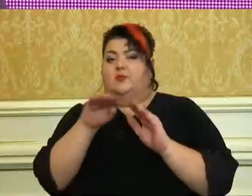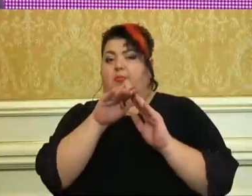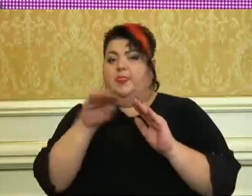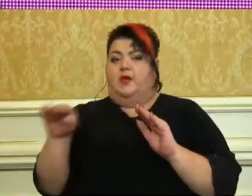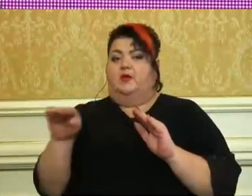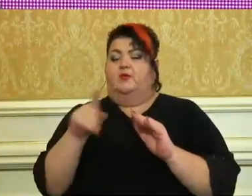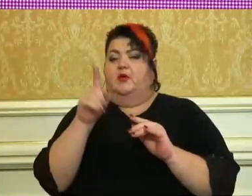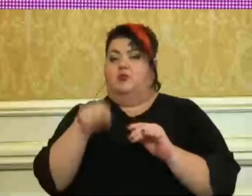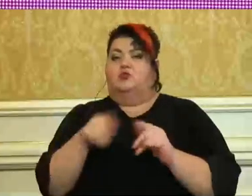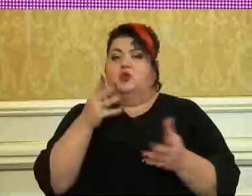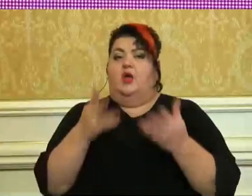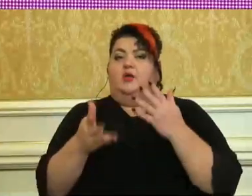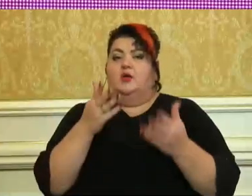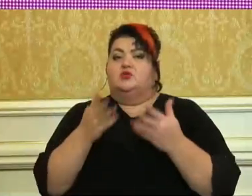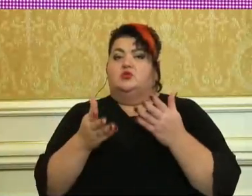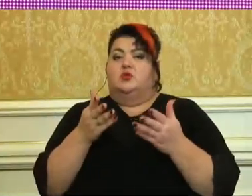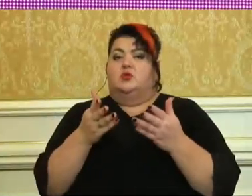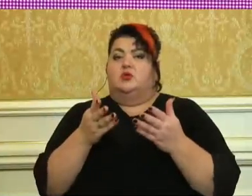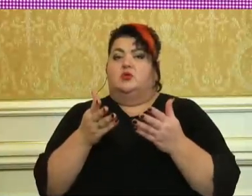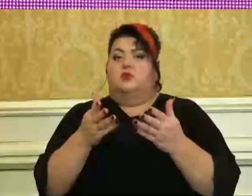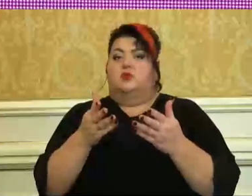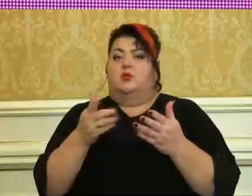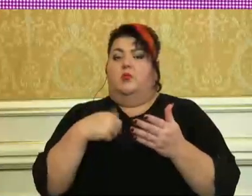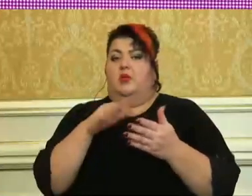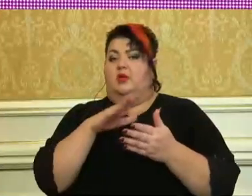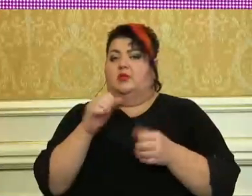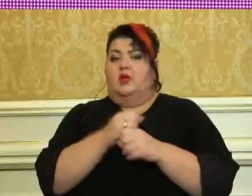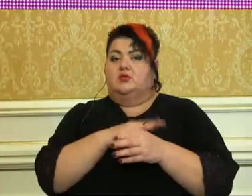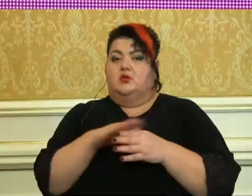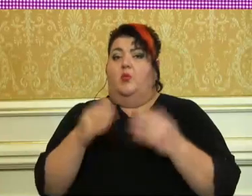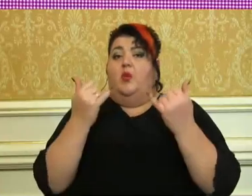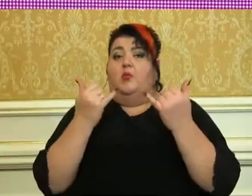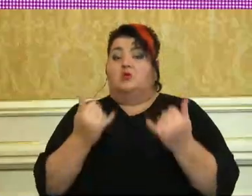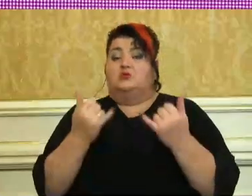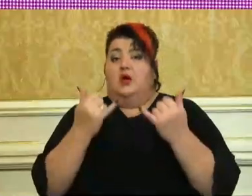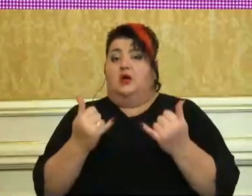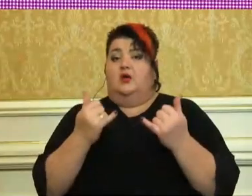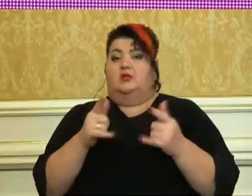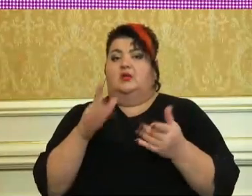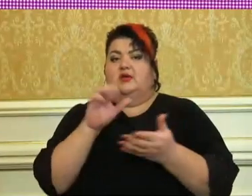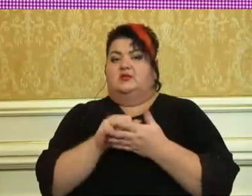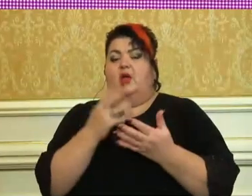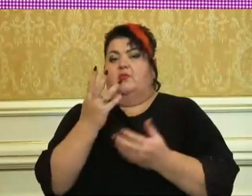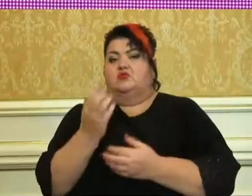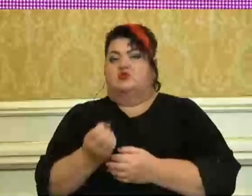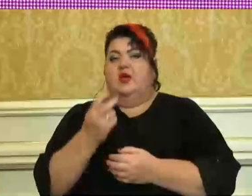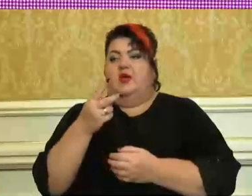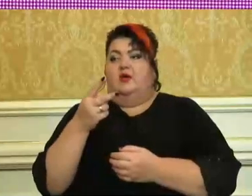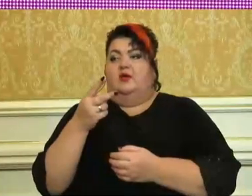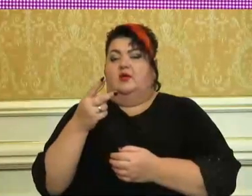take 217 more years for gender equality to happen. None of us is that